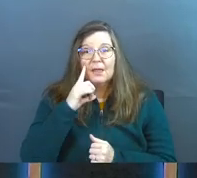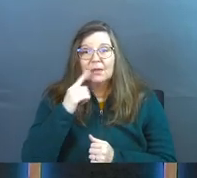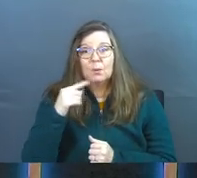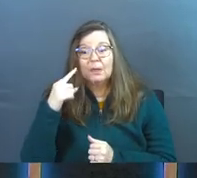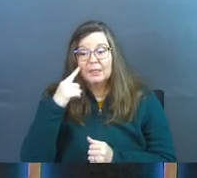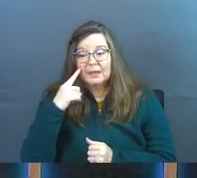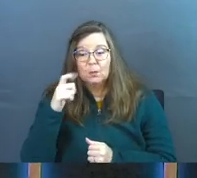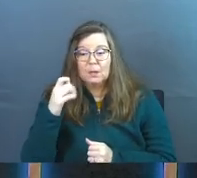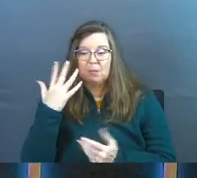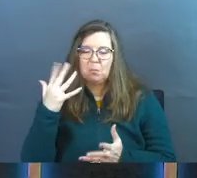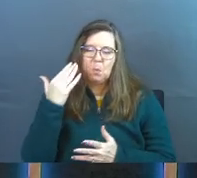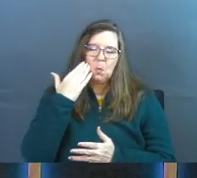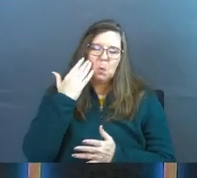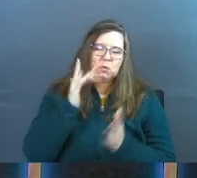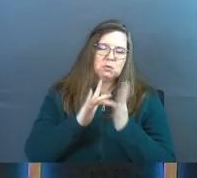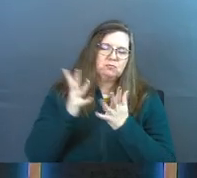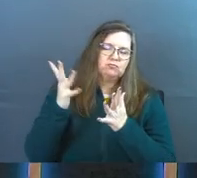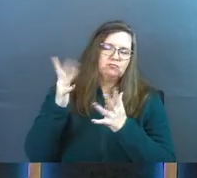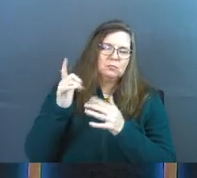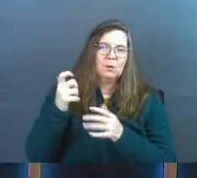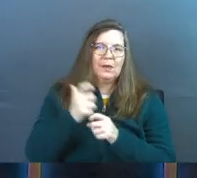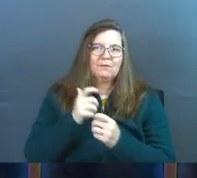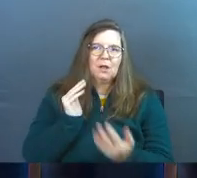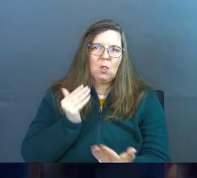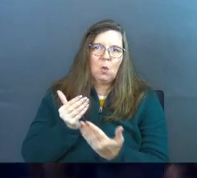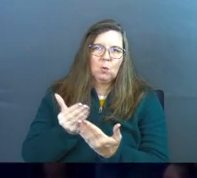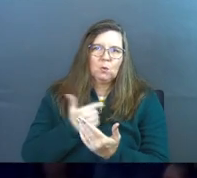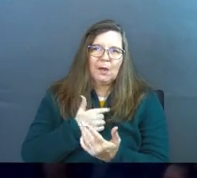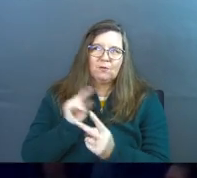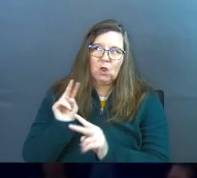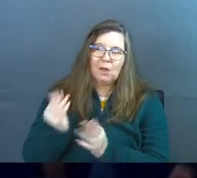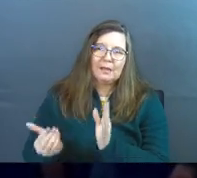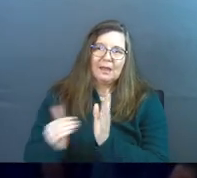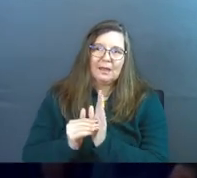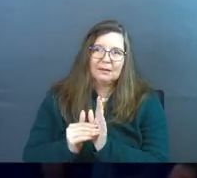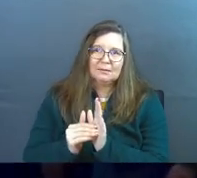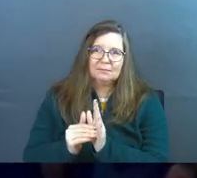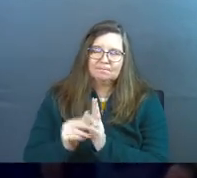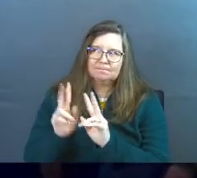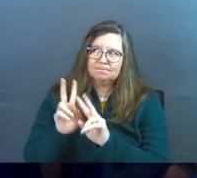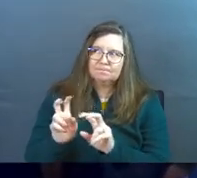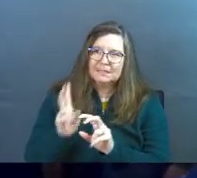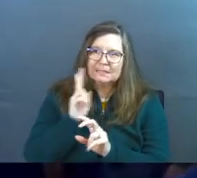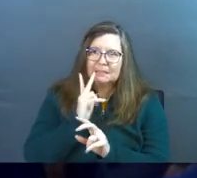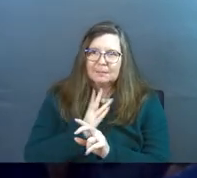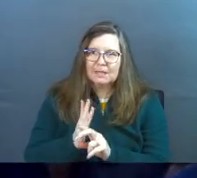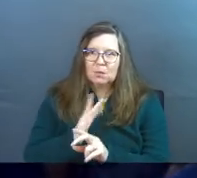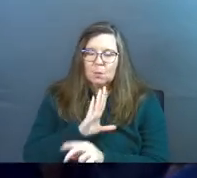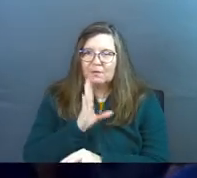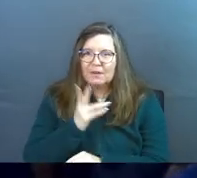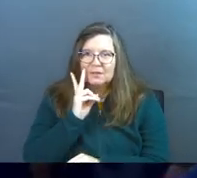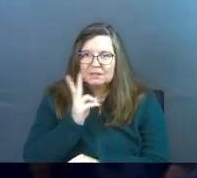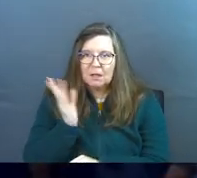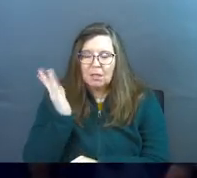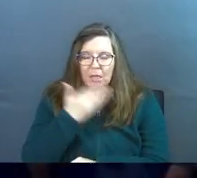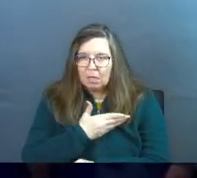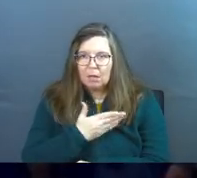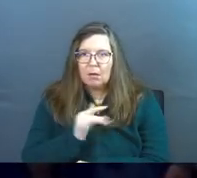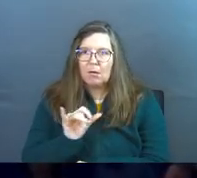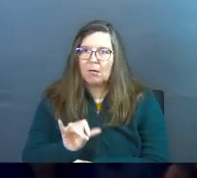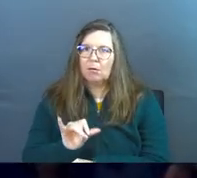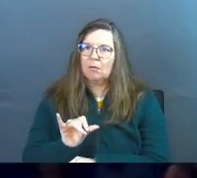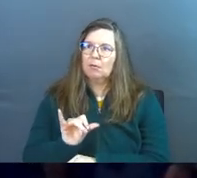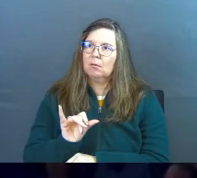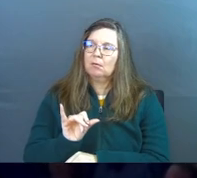think we think that we know Jesus, and then we got to get closer and we got to look again. And we got to see some things that we've never seen before about